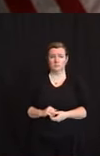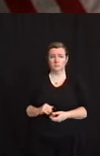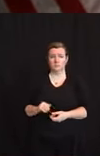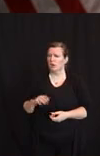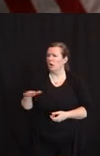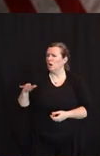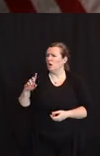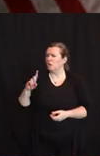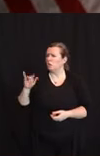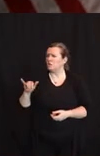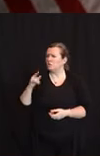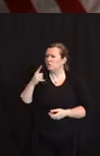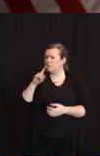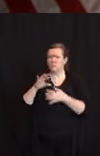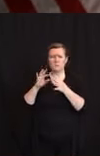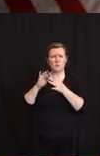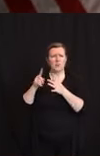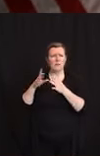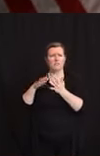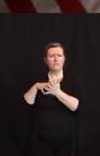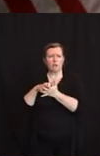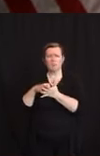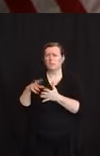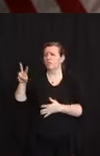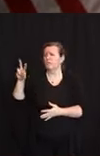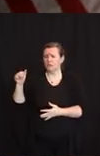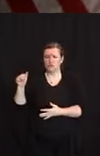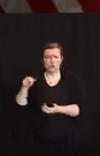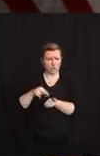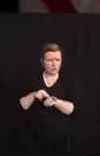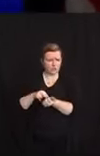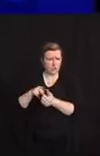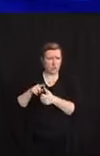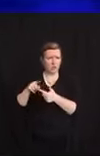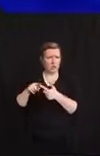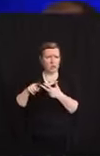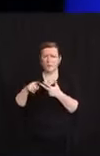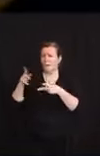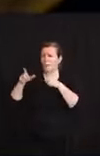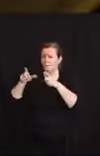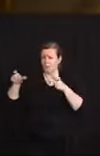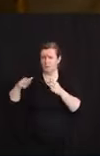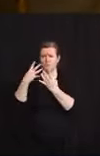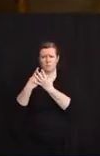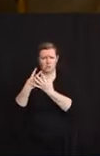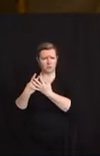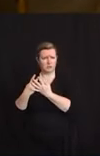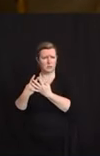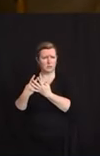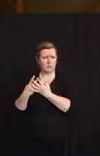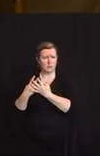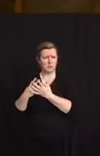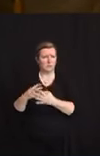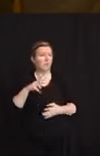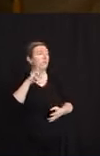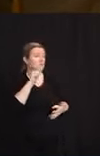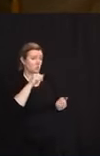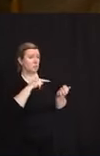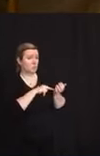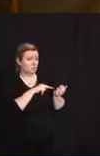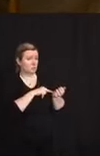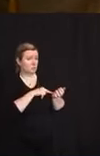or Pat or folks inside the corrections system? Okay, I'll start with the VA nurses. They were to be on site yesterday,